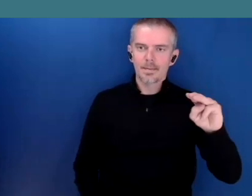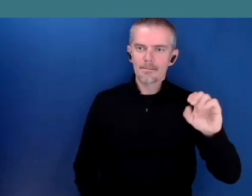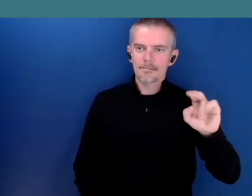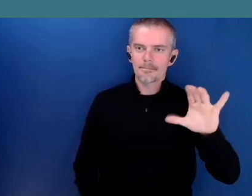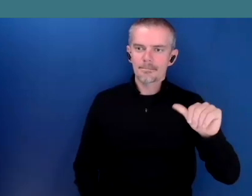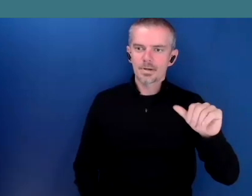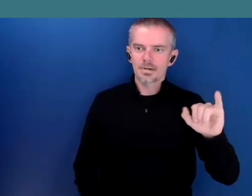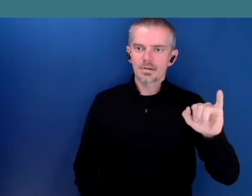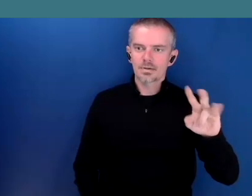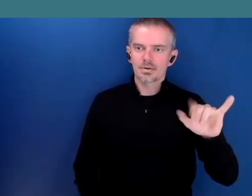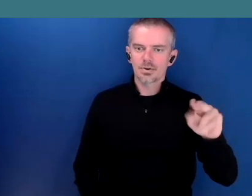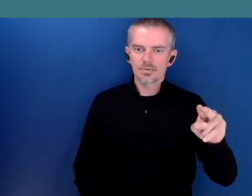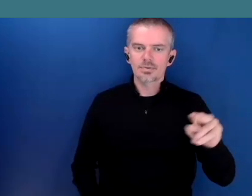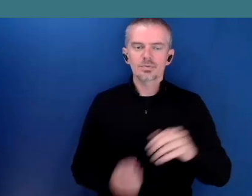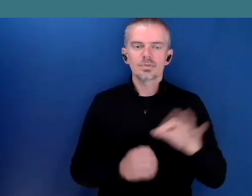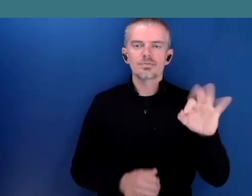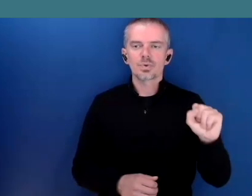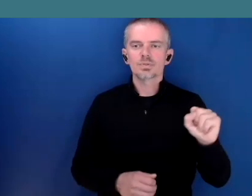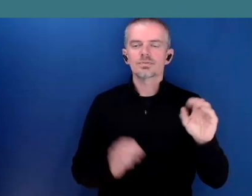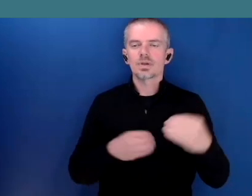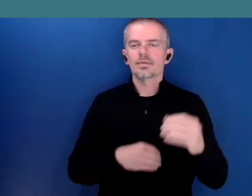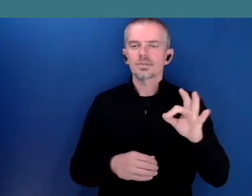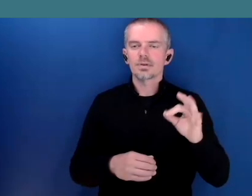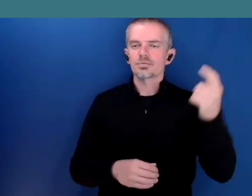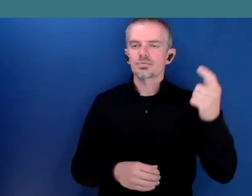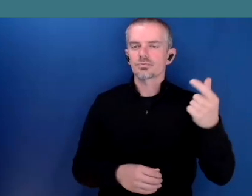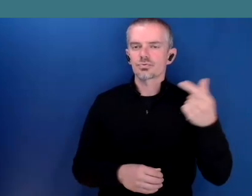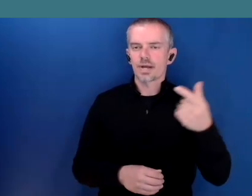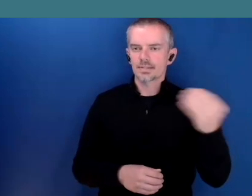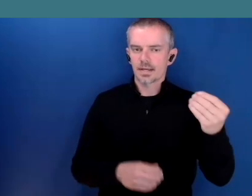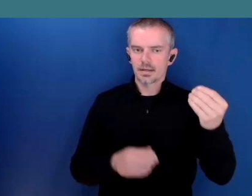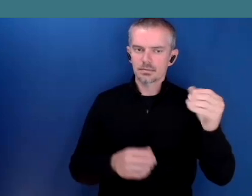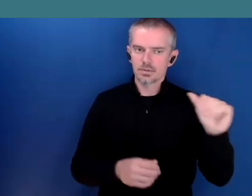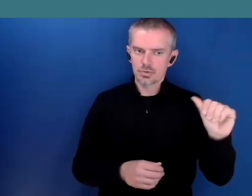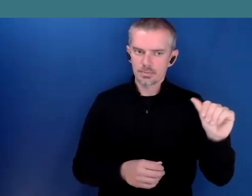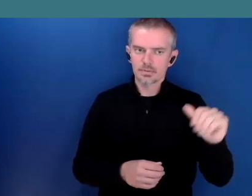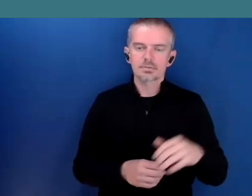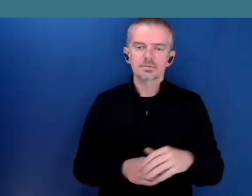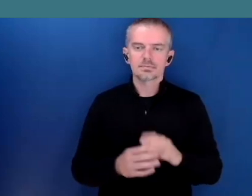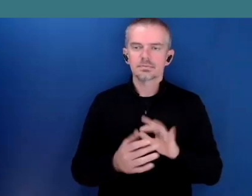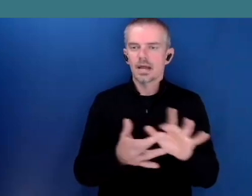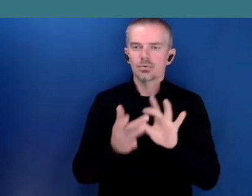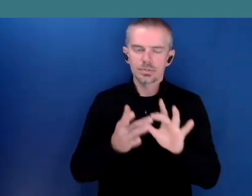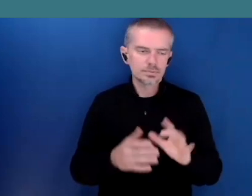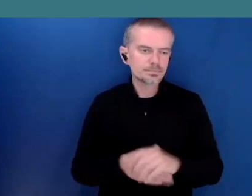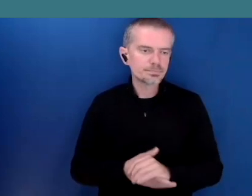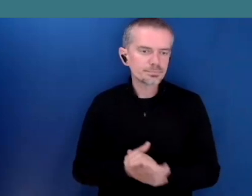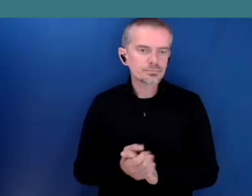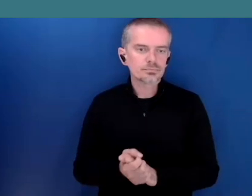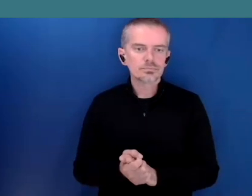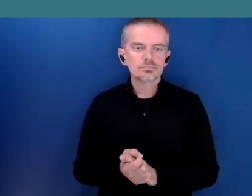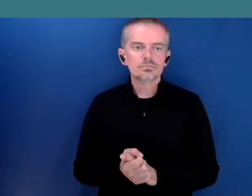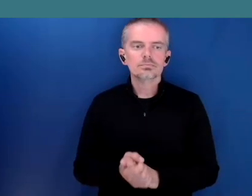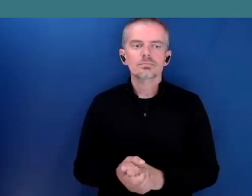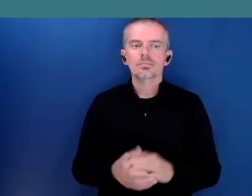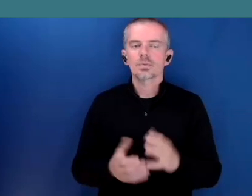Service Office of Grants and Agreements, Outreach and Partnership Engagement Branch. And I'm going to talk a little bit about negotiating match and the waiver